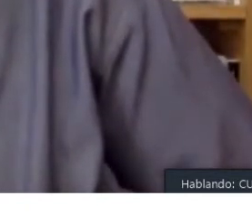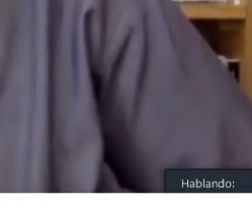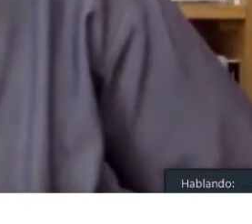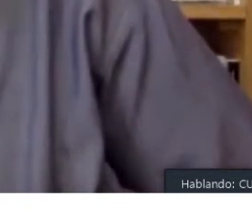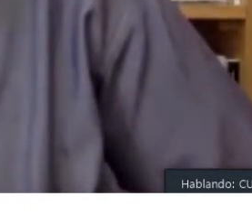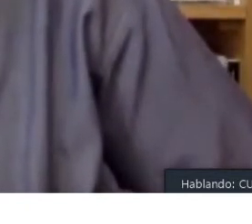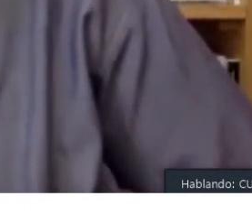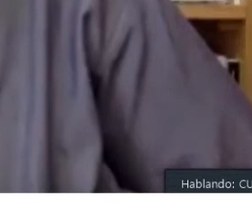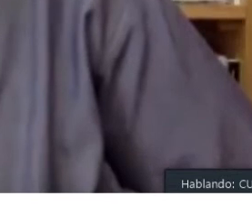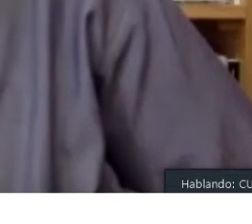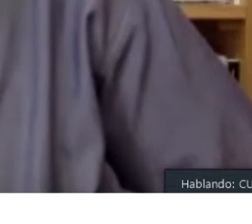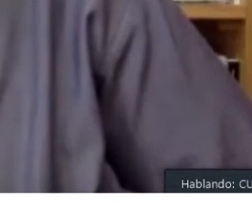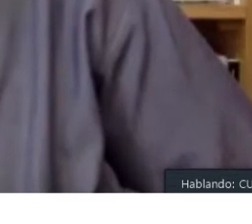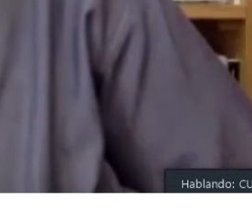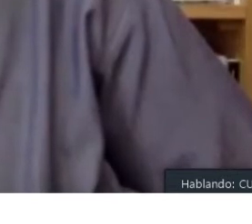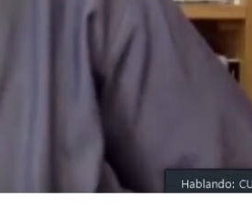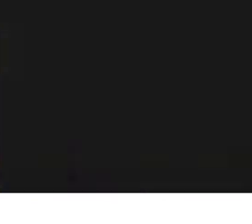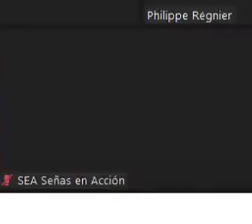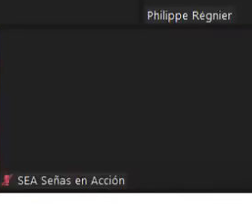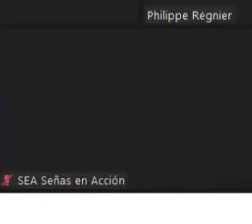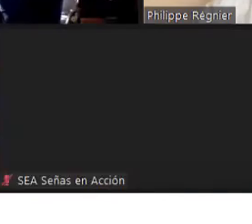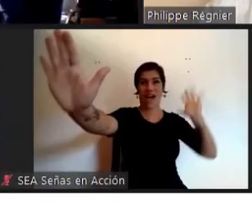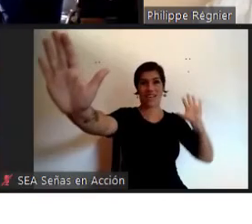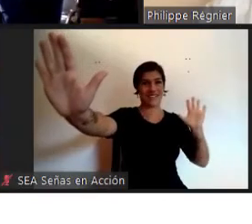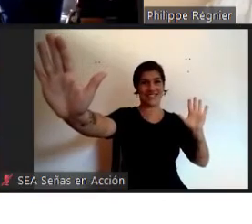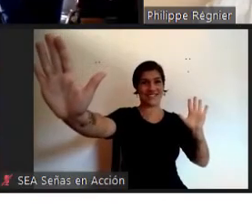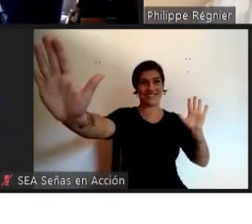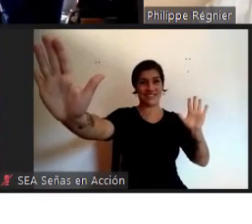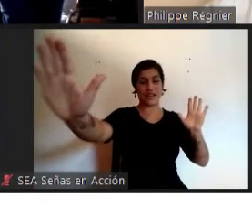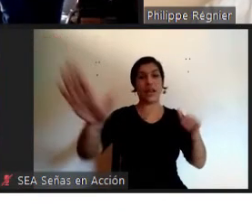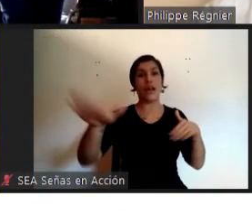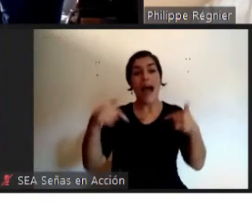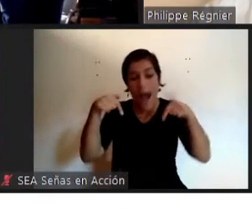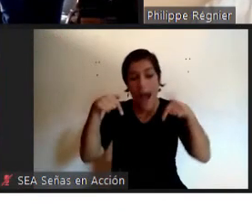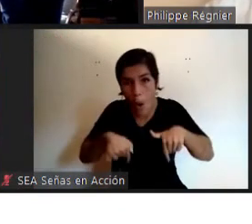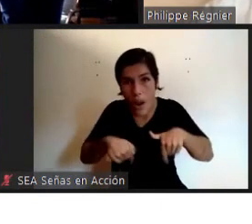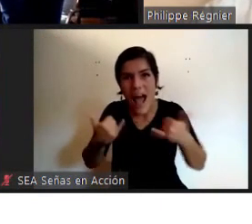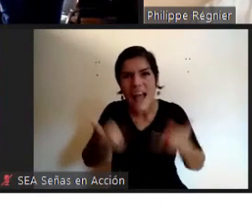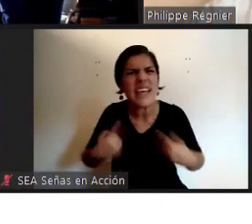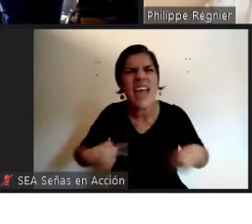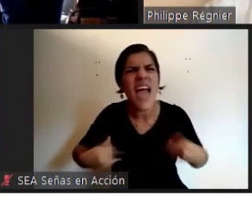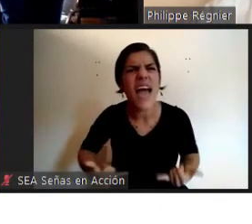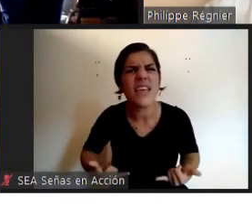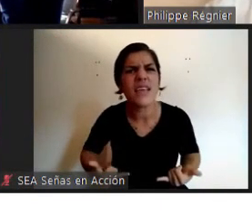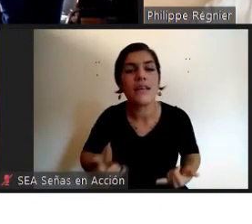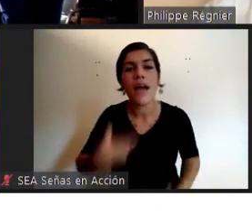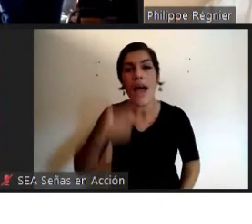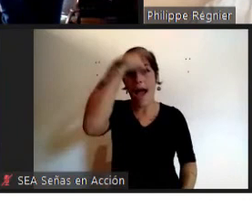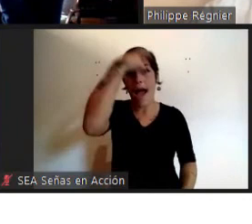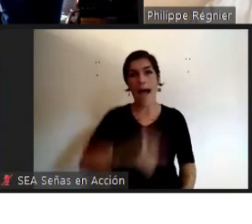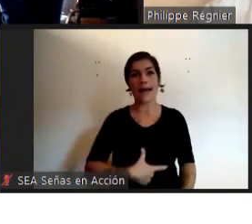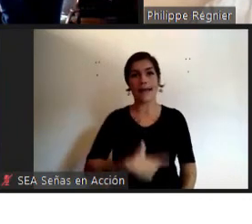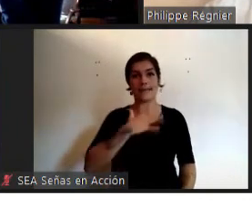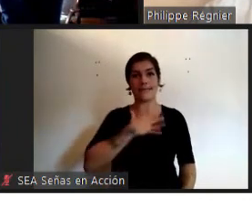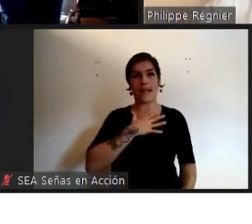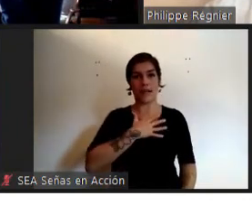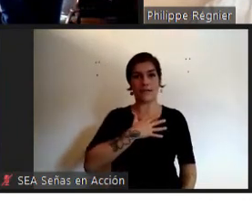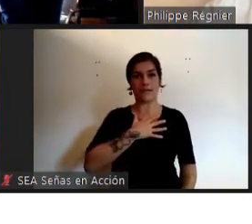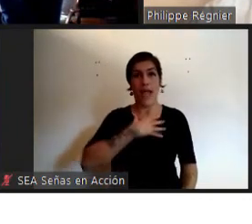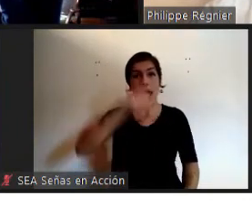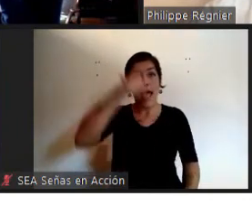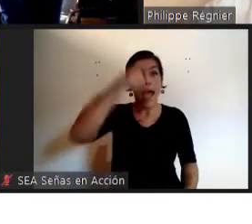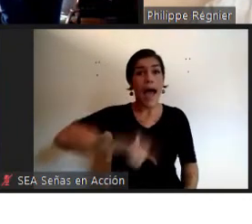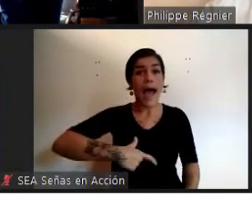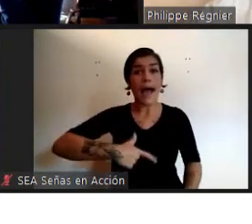what is more necessary for us to define is the social players, social actors. We are being